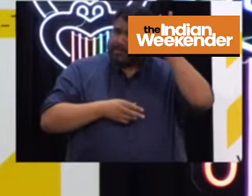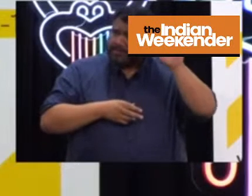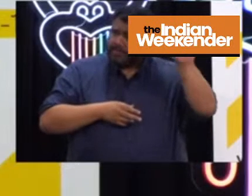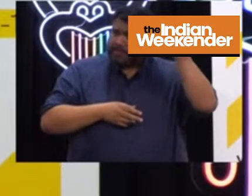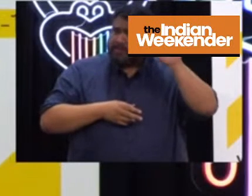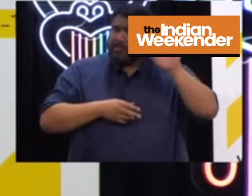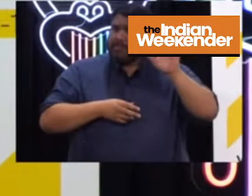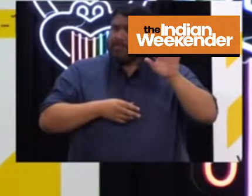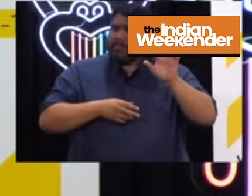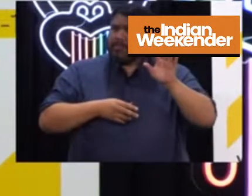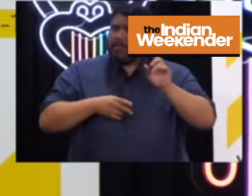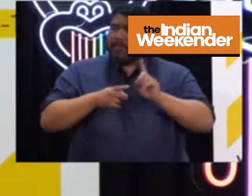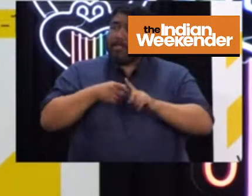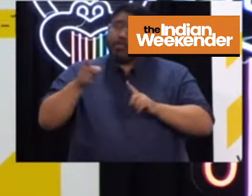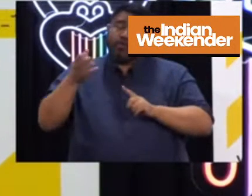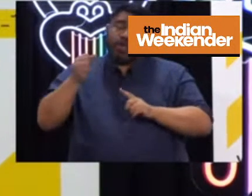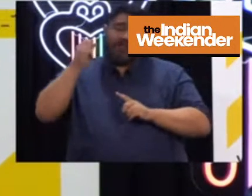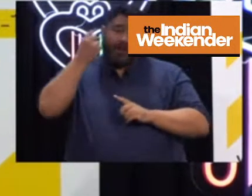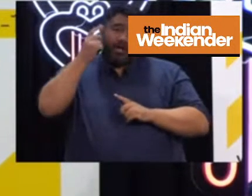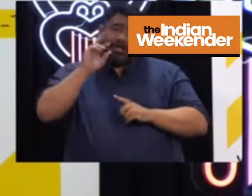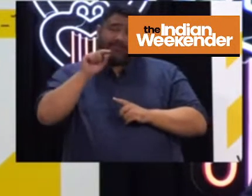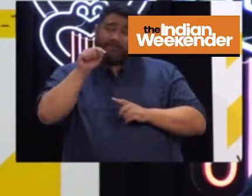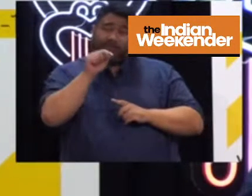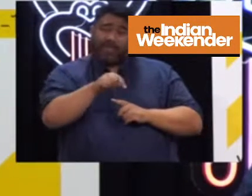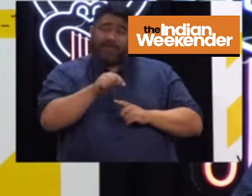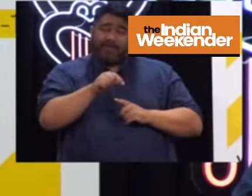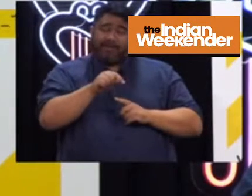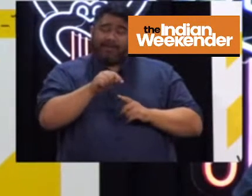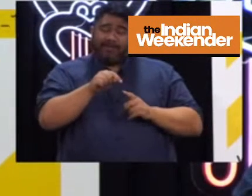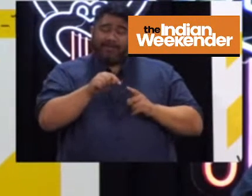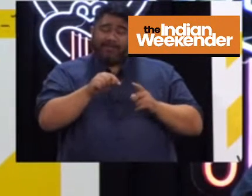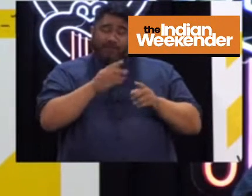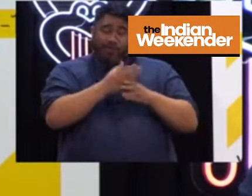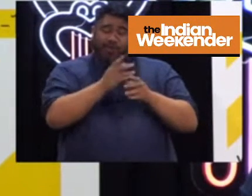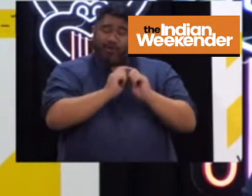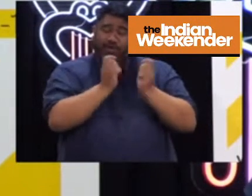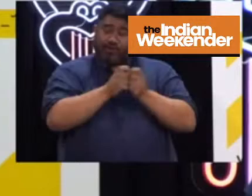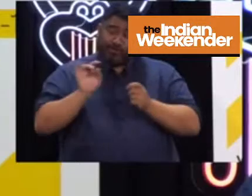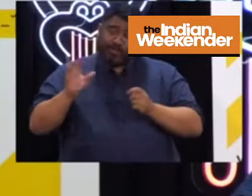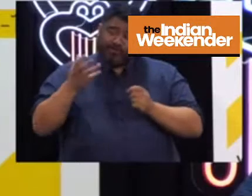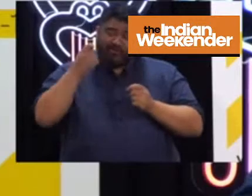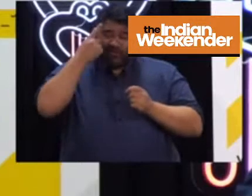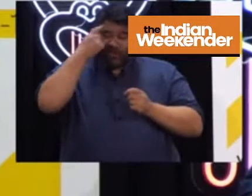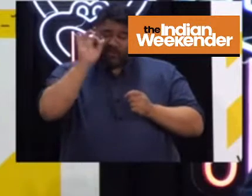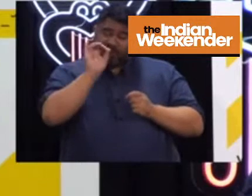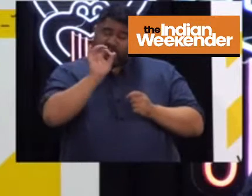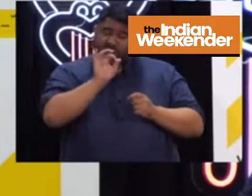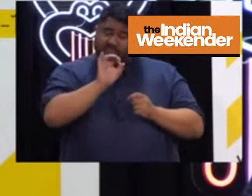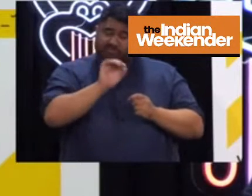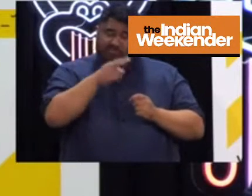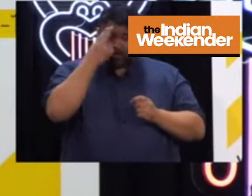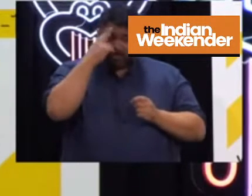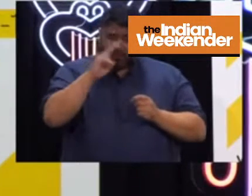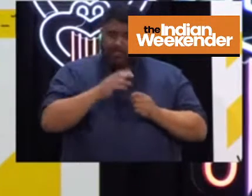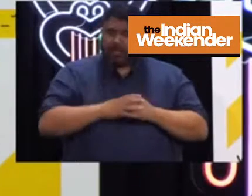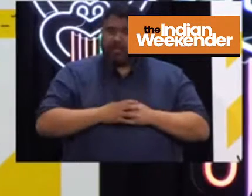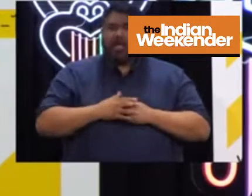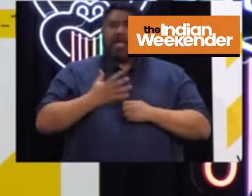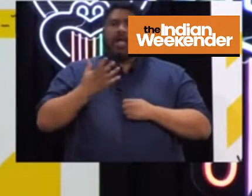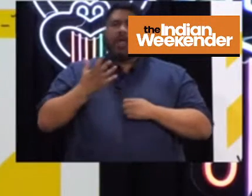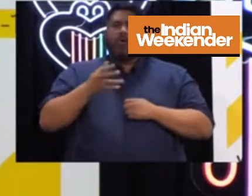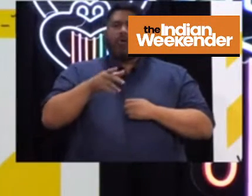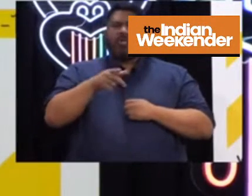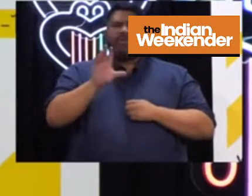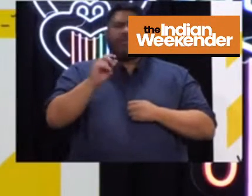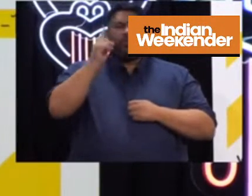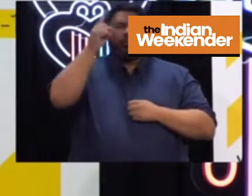So that's being developed by the team that are working across Auckland and testing across Auckland. I'd need to come to Dr. Bloomfield as to